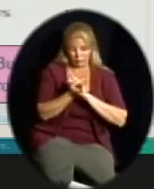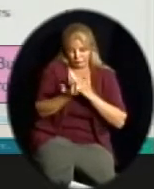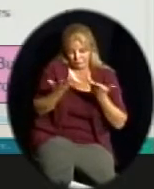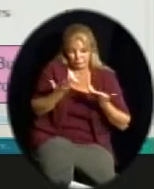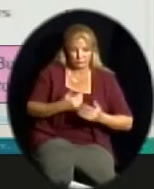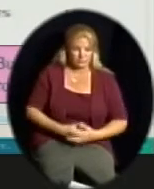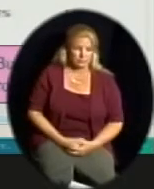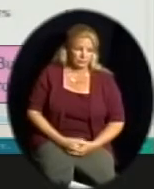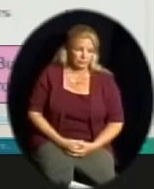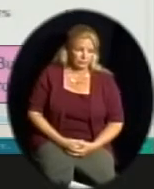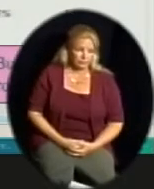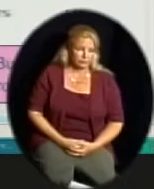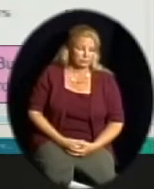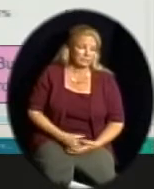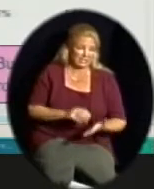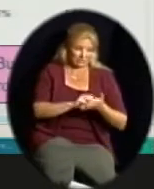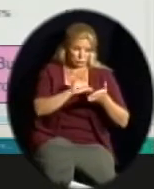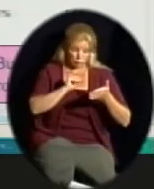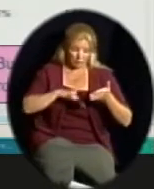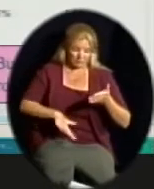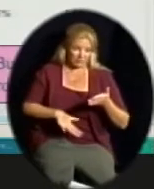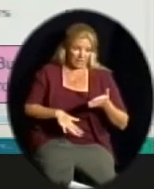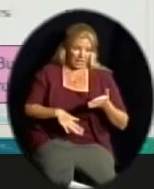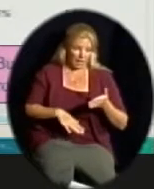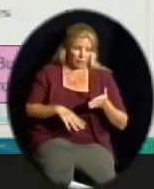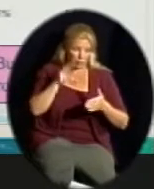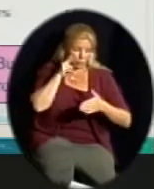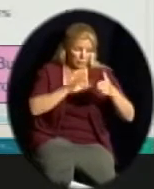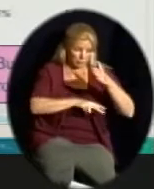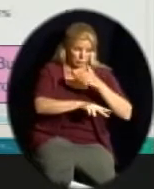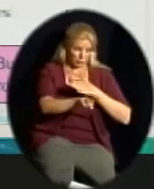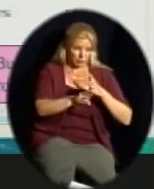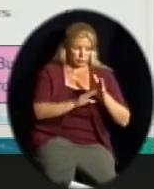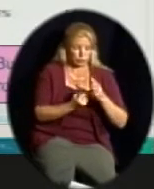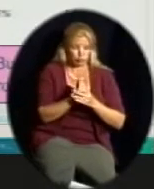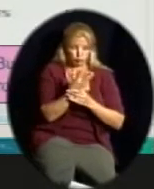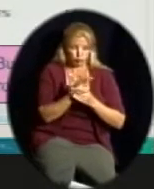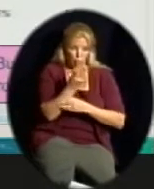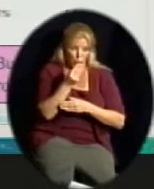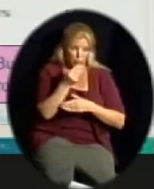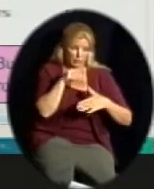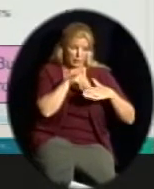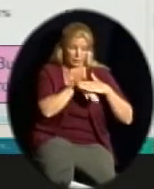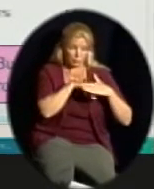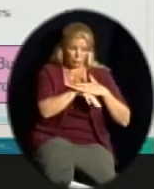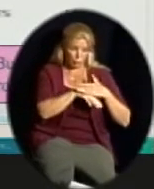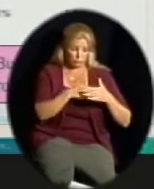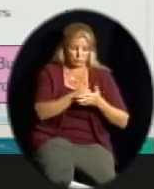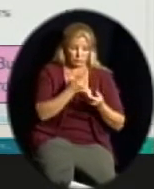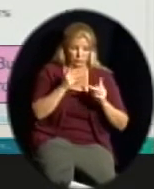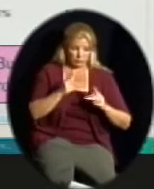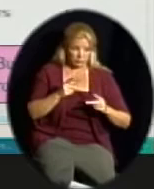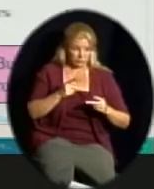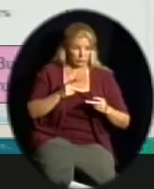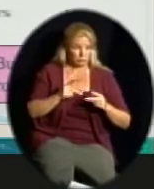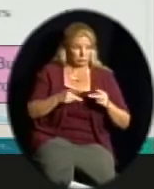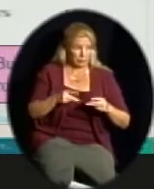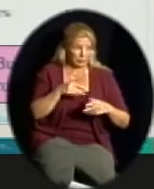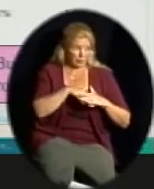the projected growth that we're talking about in enrollment, we see that while we dealt with 9.8% this